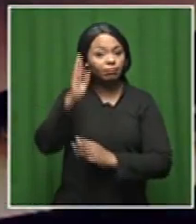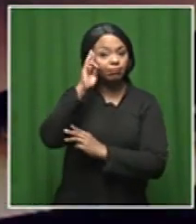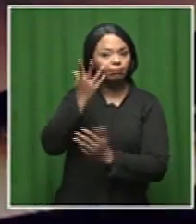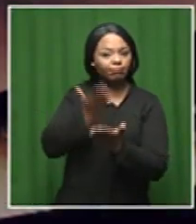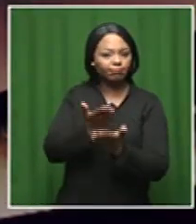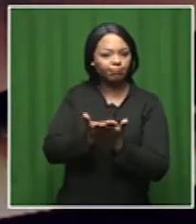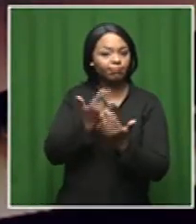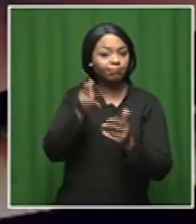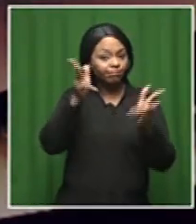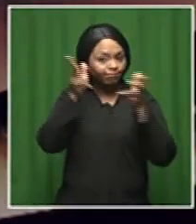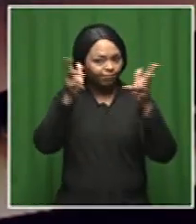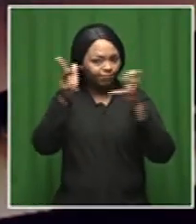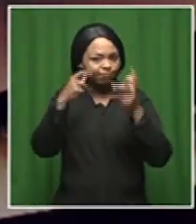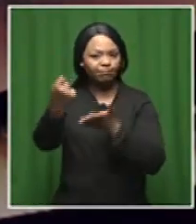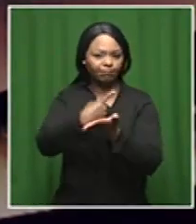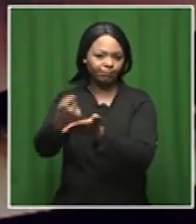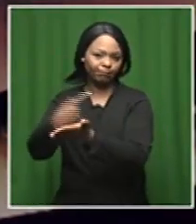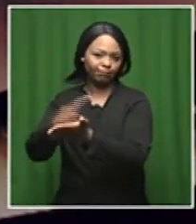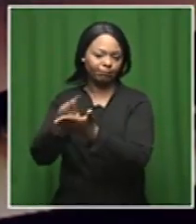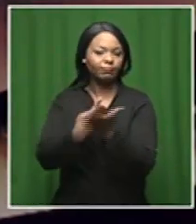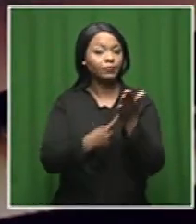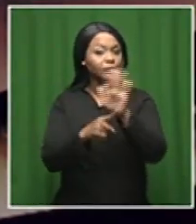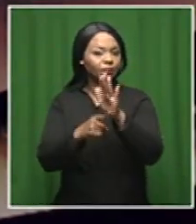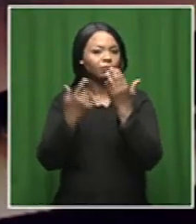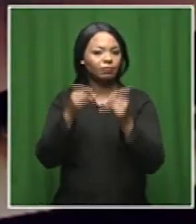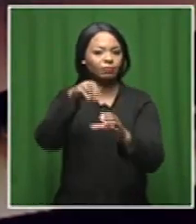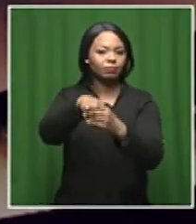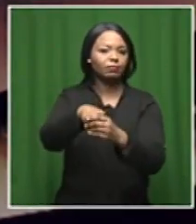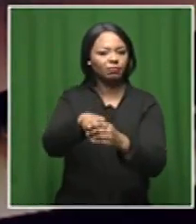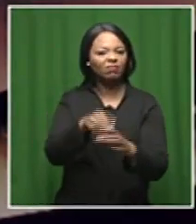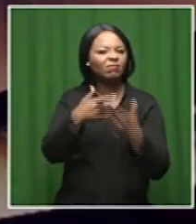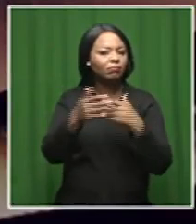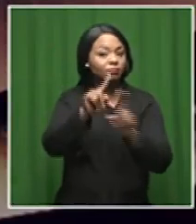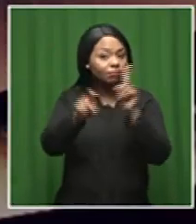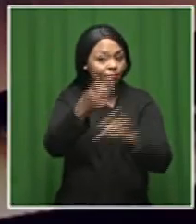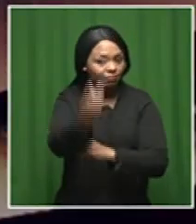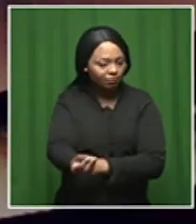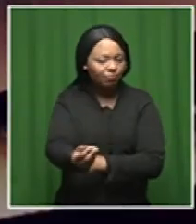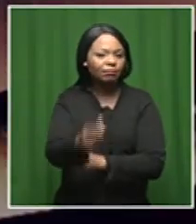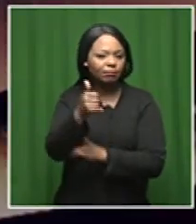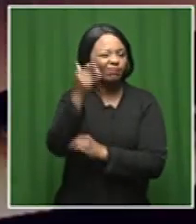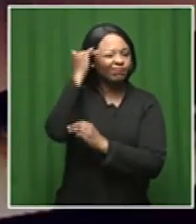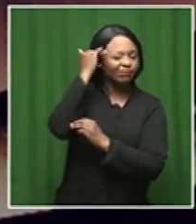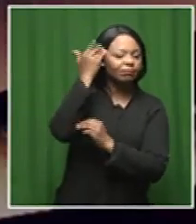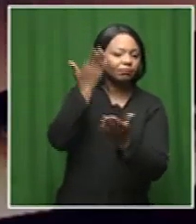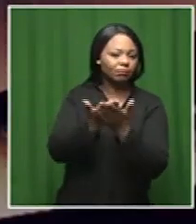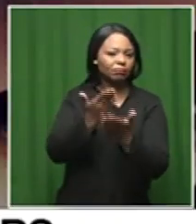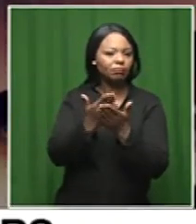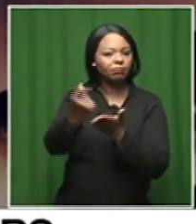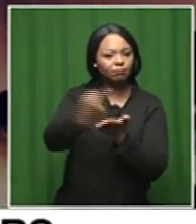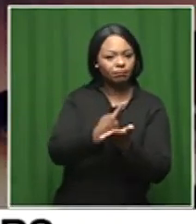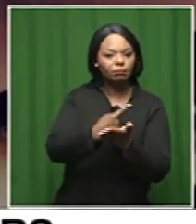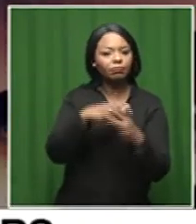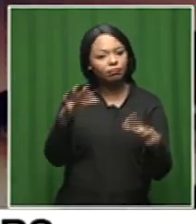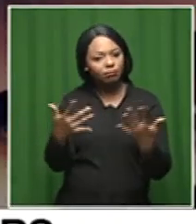Remember that we want to hear from you. You can be part of the show by asking the guests that we'll have on any question that you may have on your mind. Share your view with us on